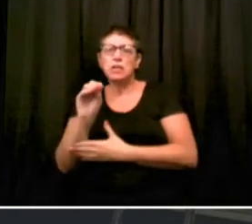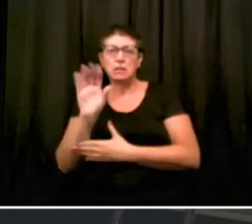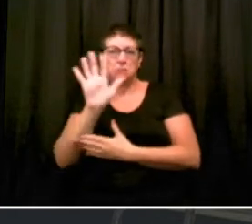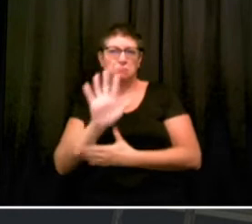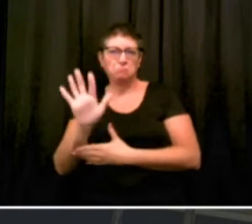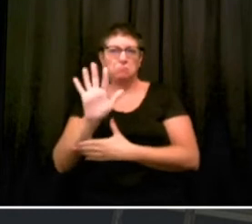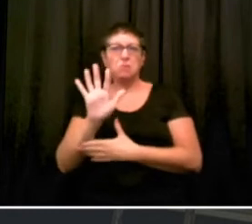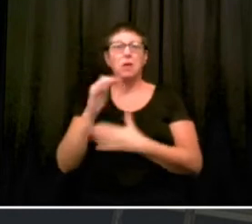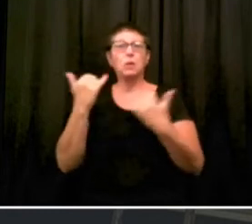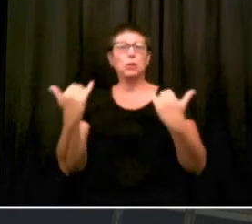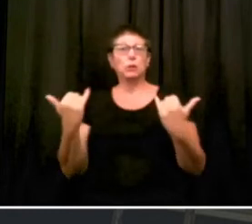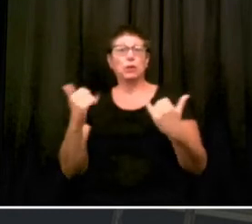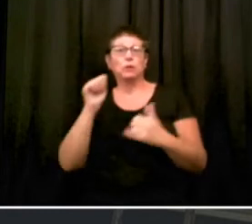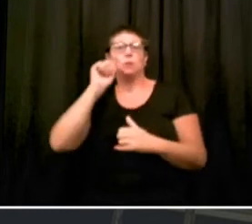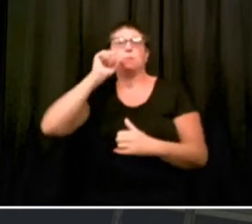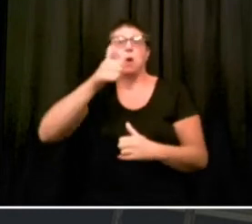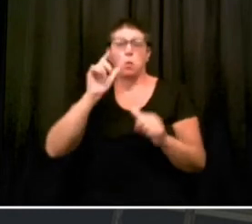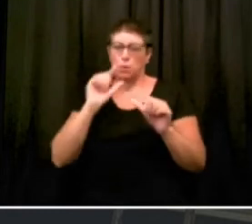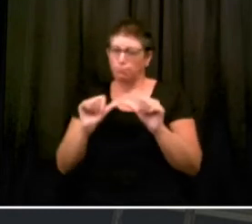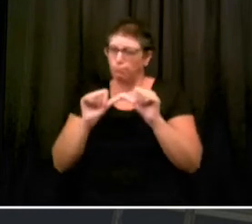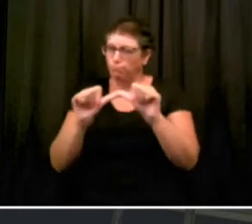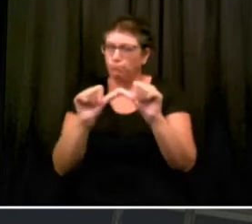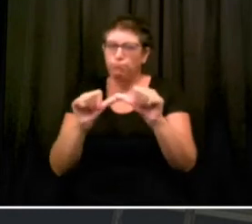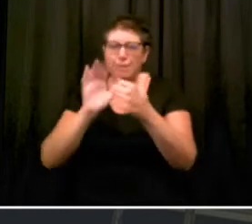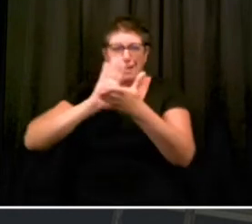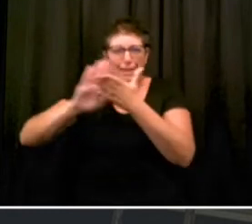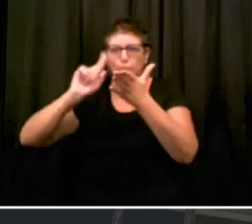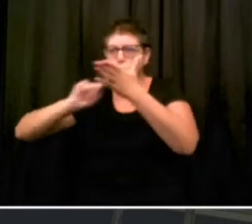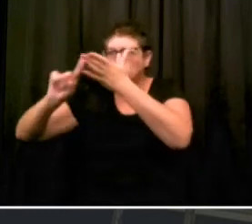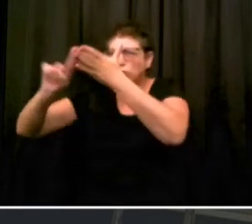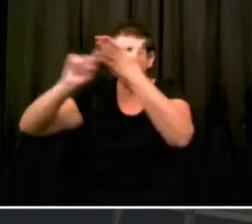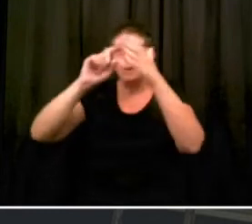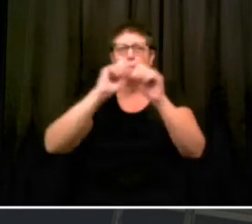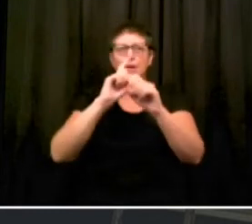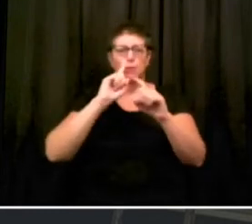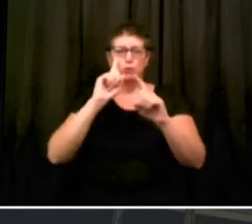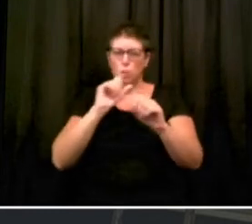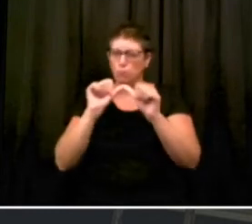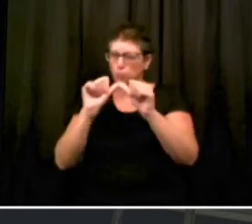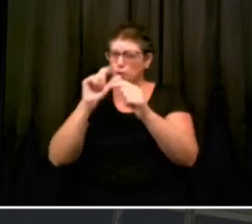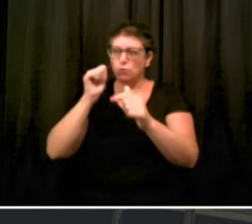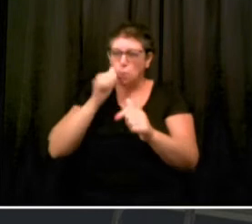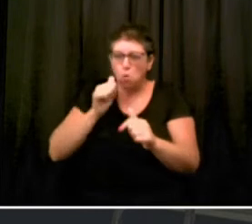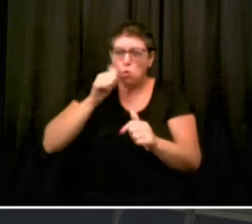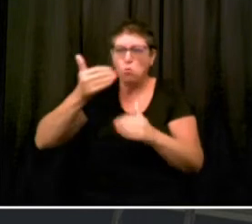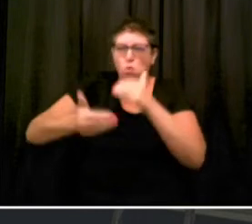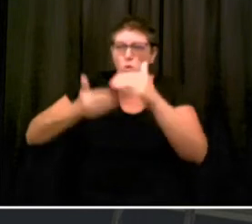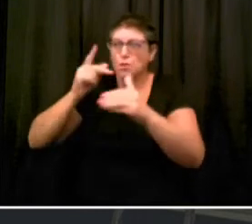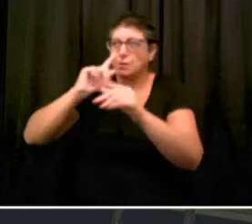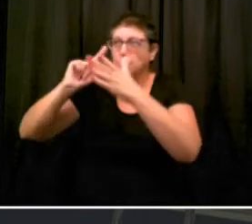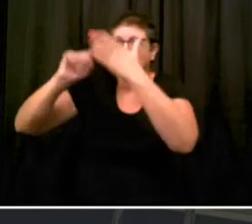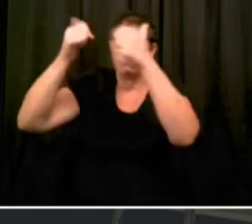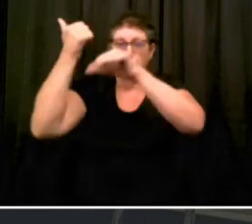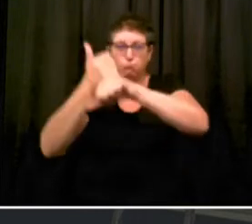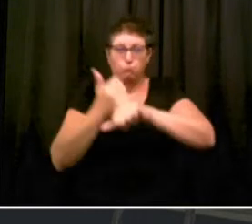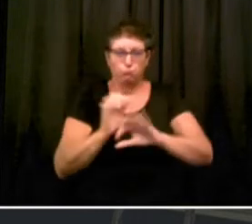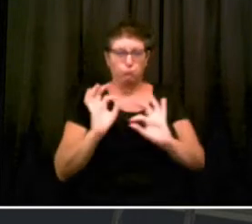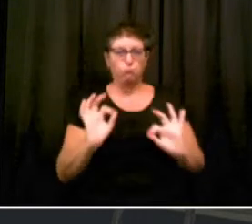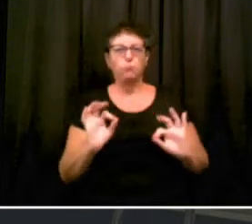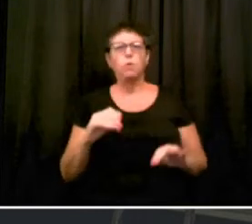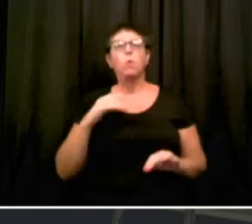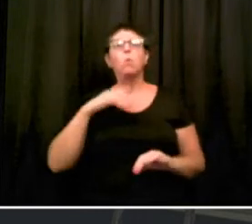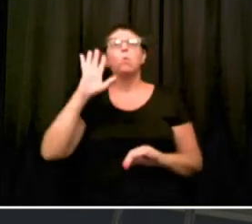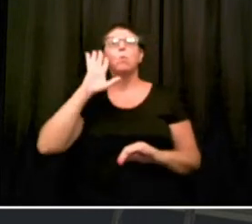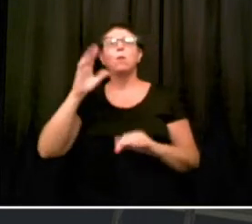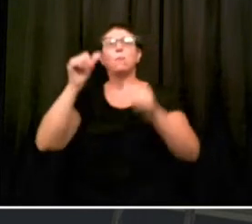system. We'll be publishing the results of the inspections on a rolling basis to update parents and the community